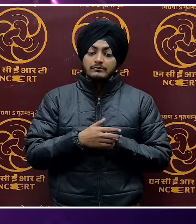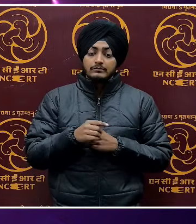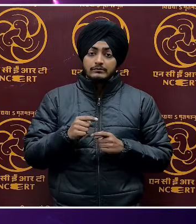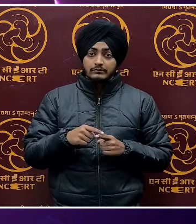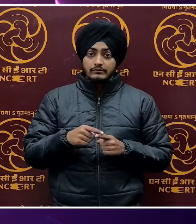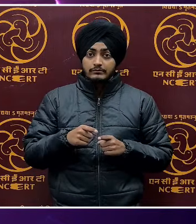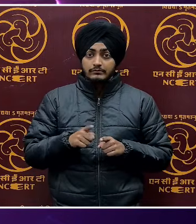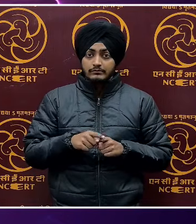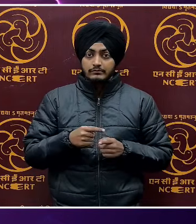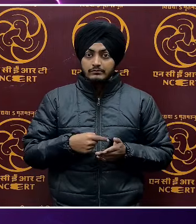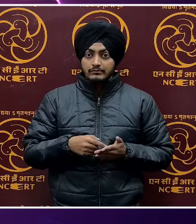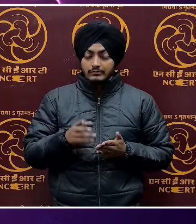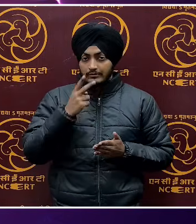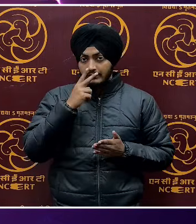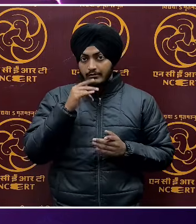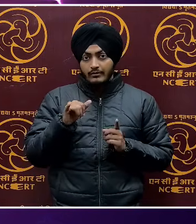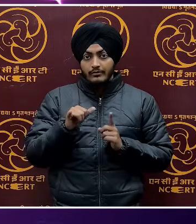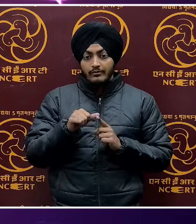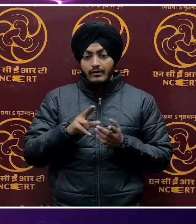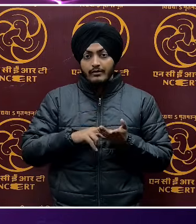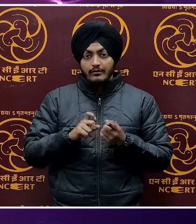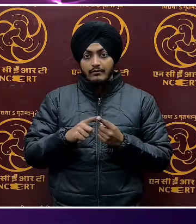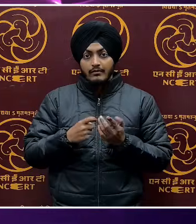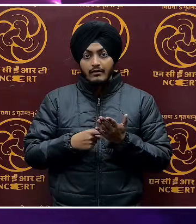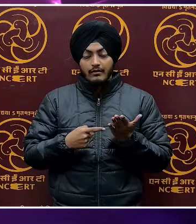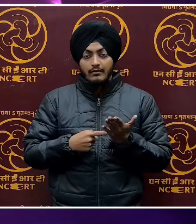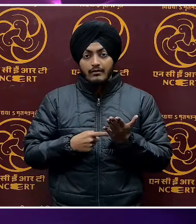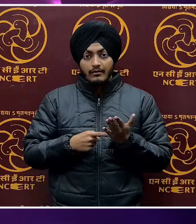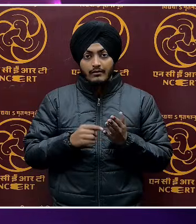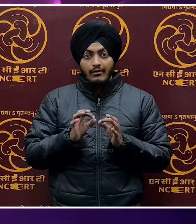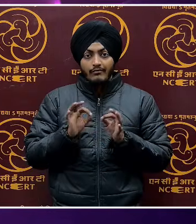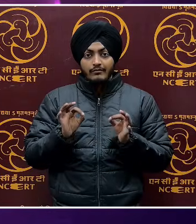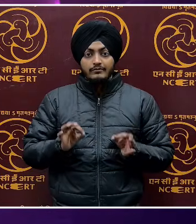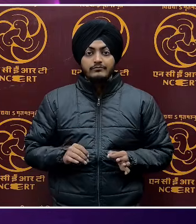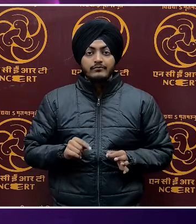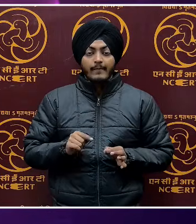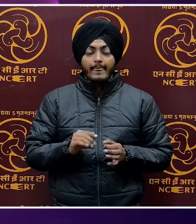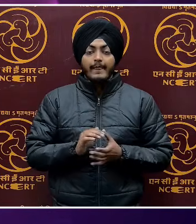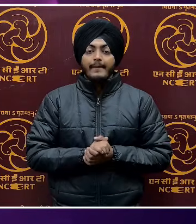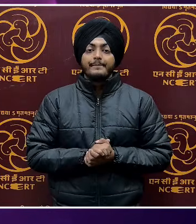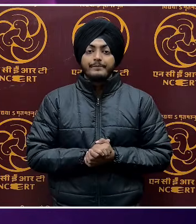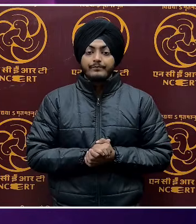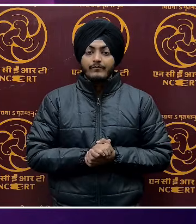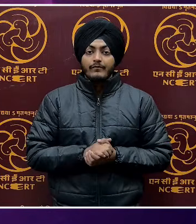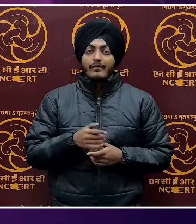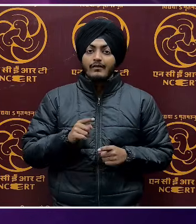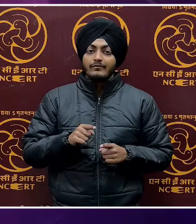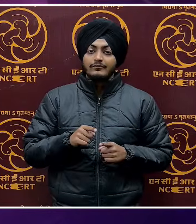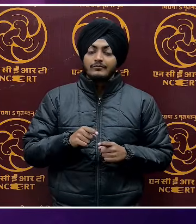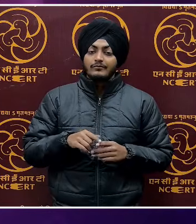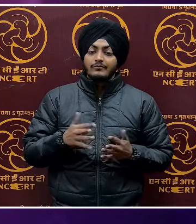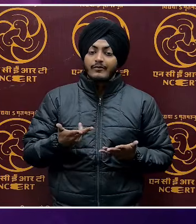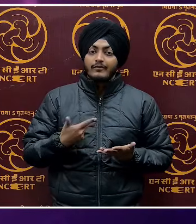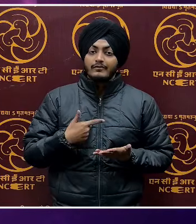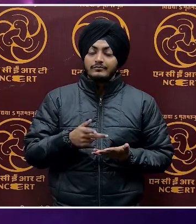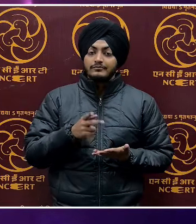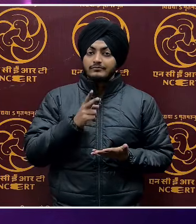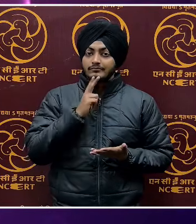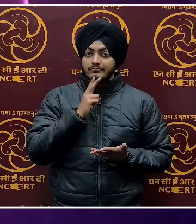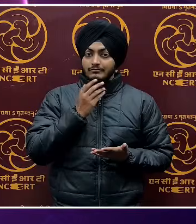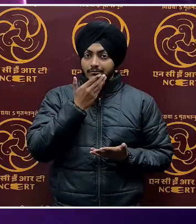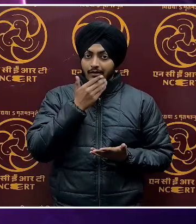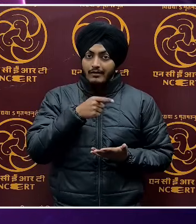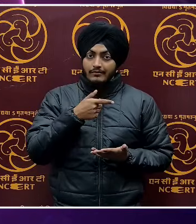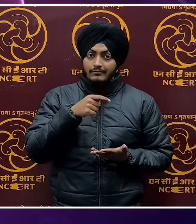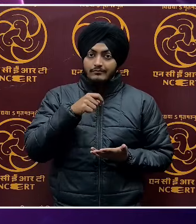their minds as well on our YouTube handle NCERT Official. So, ma'am, water, bathing, yes, drinking,